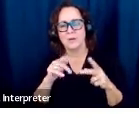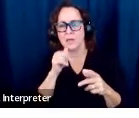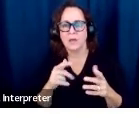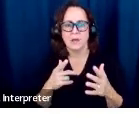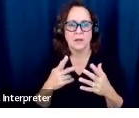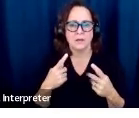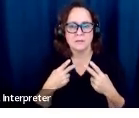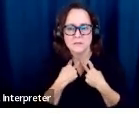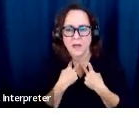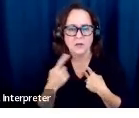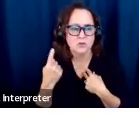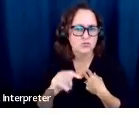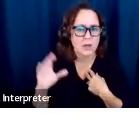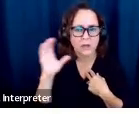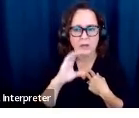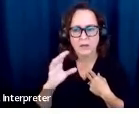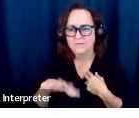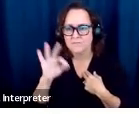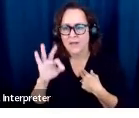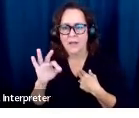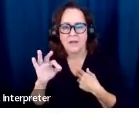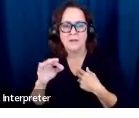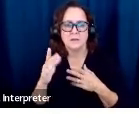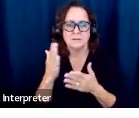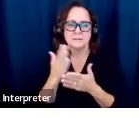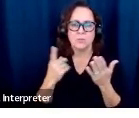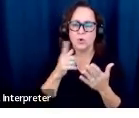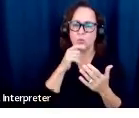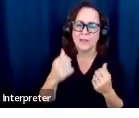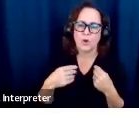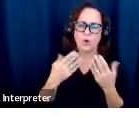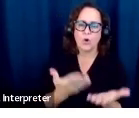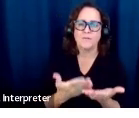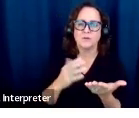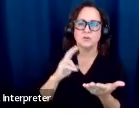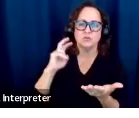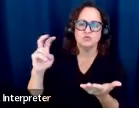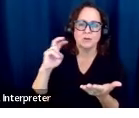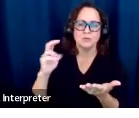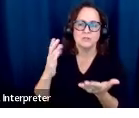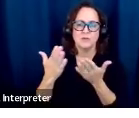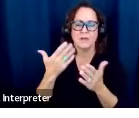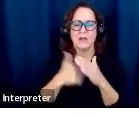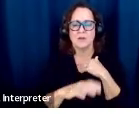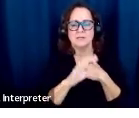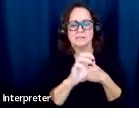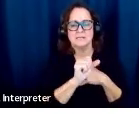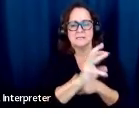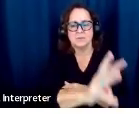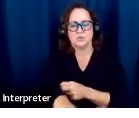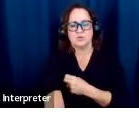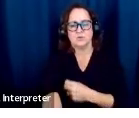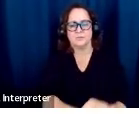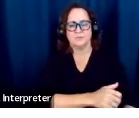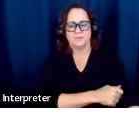find a provider who can offer this service under the CSW. I hope that clarifies that.